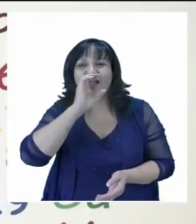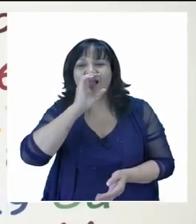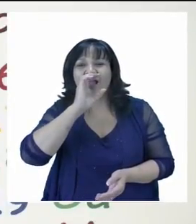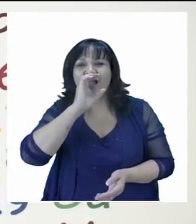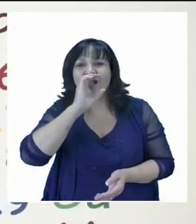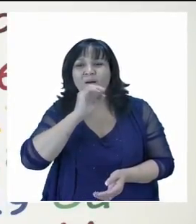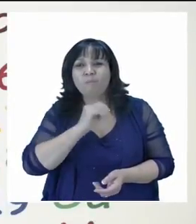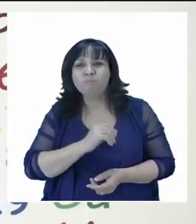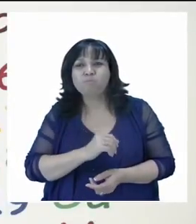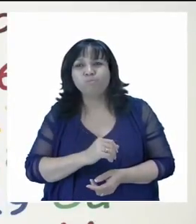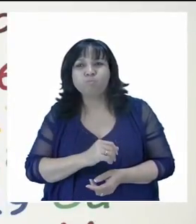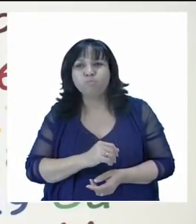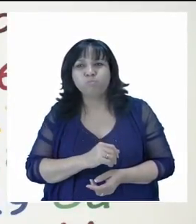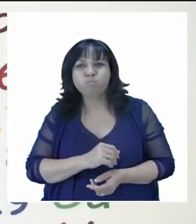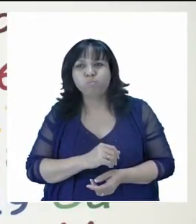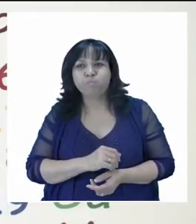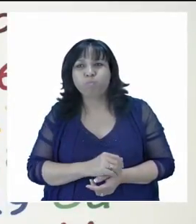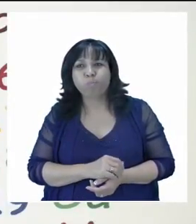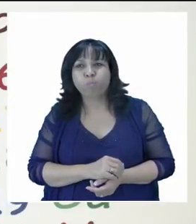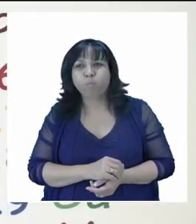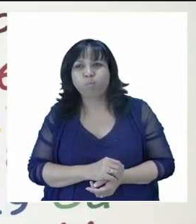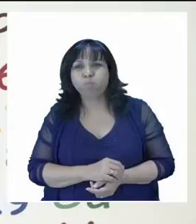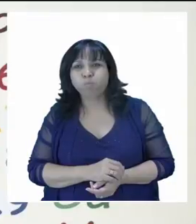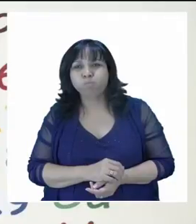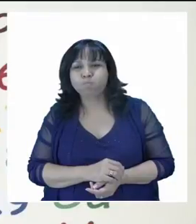and swish it in your mouth.